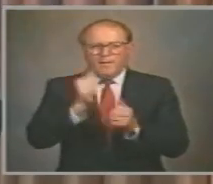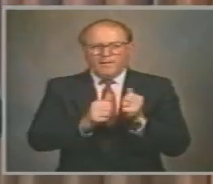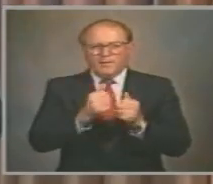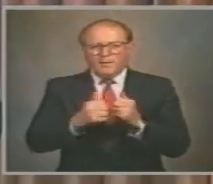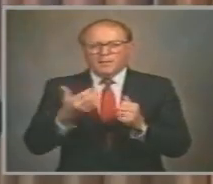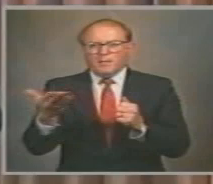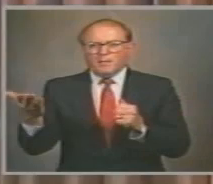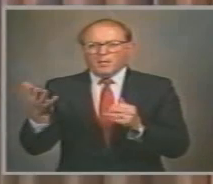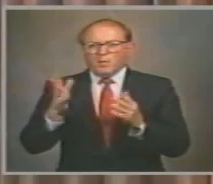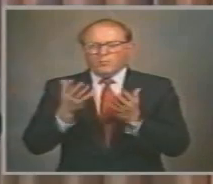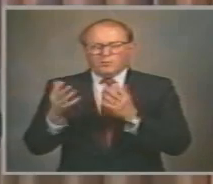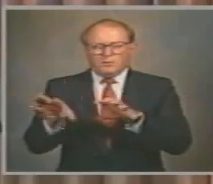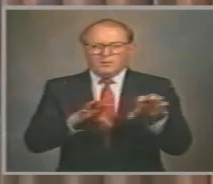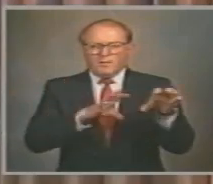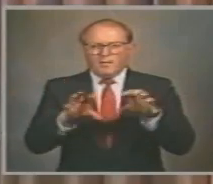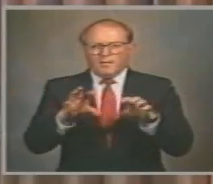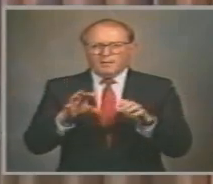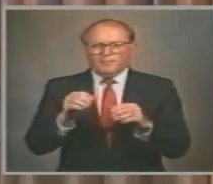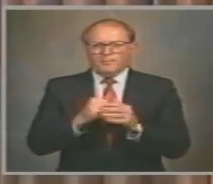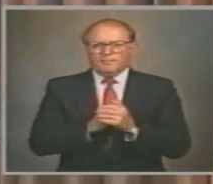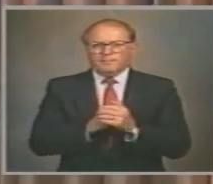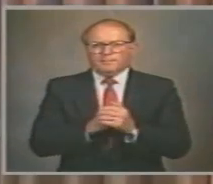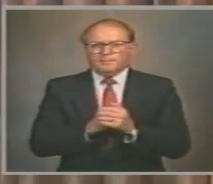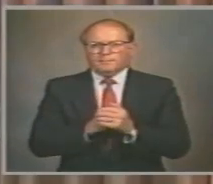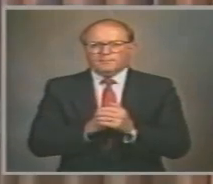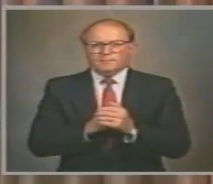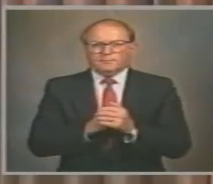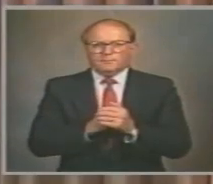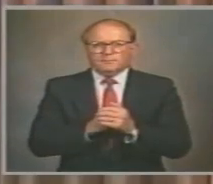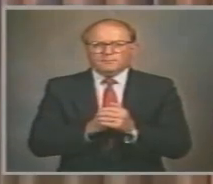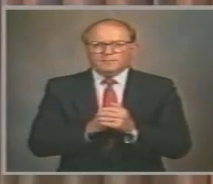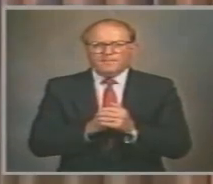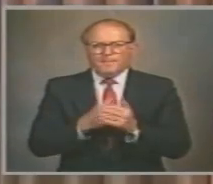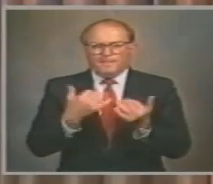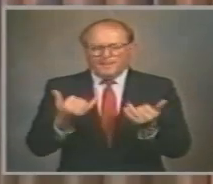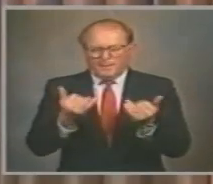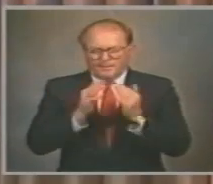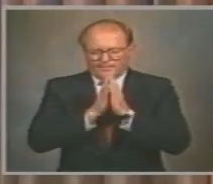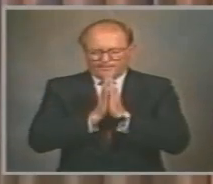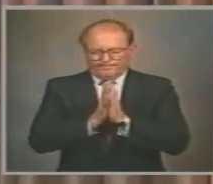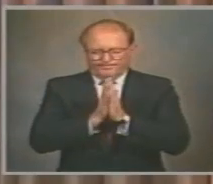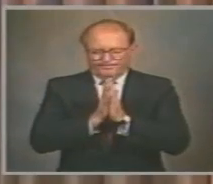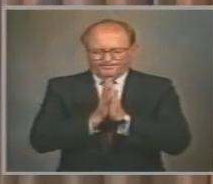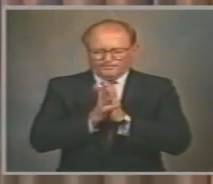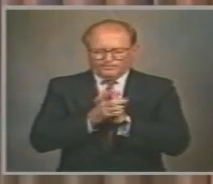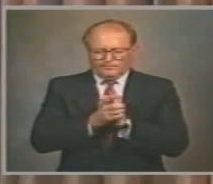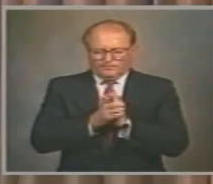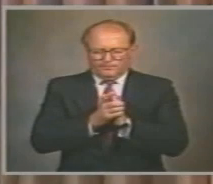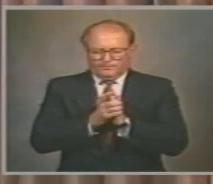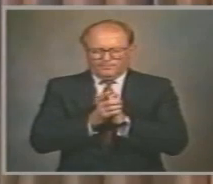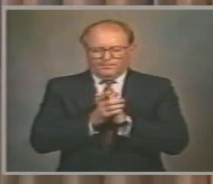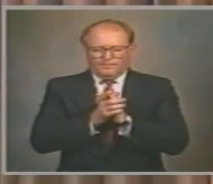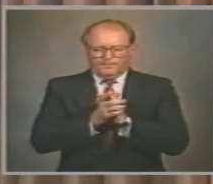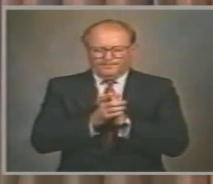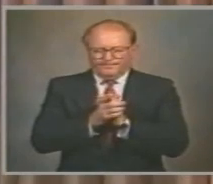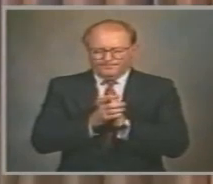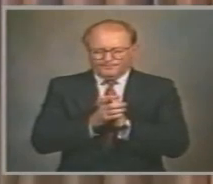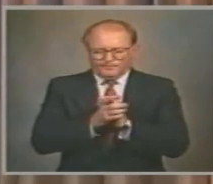commanded, and it stood fast. Now let's, with bowed heads, go into the presence of God in